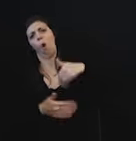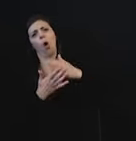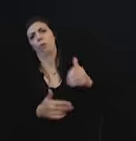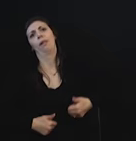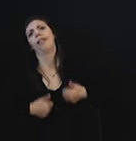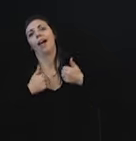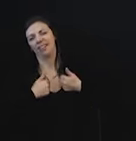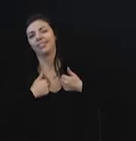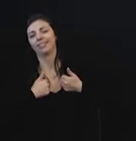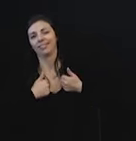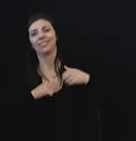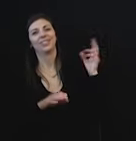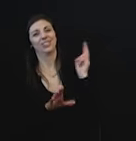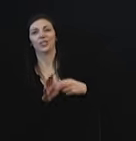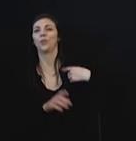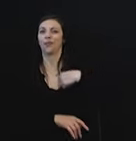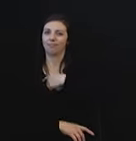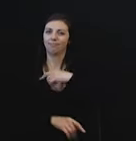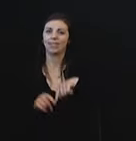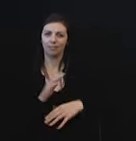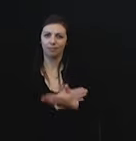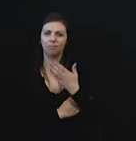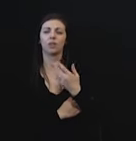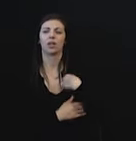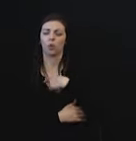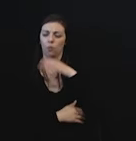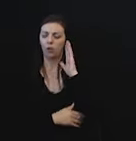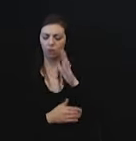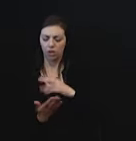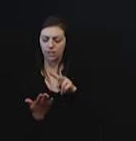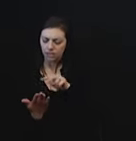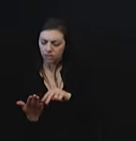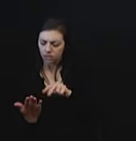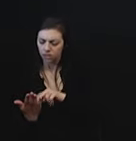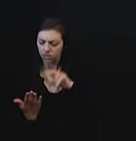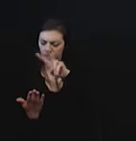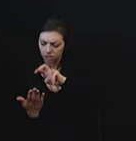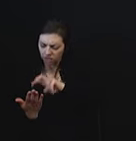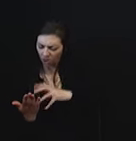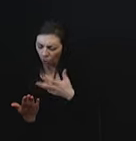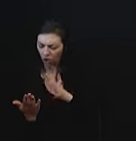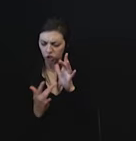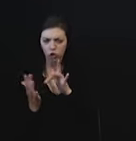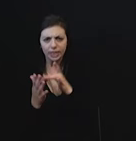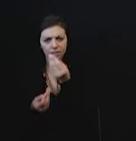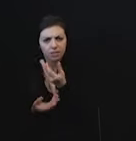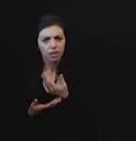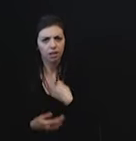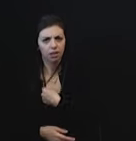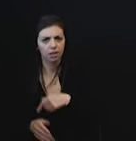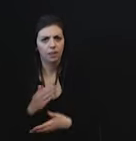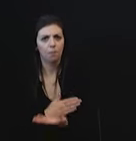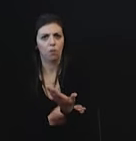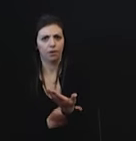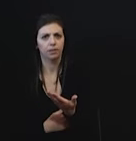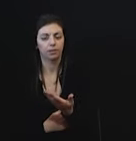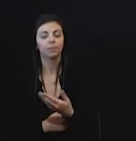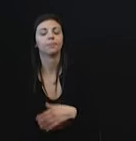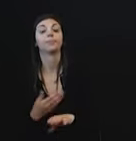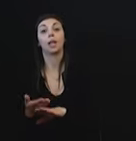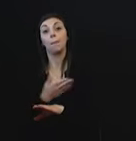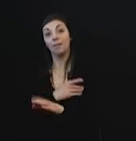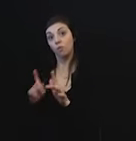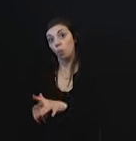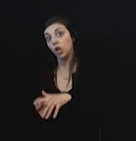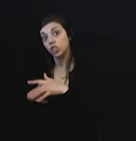morning. And we'll press in and see what Jesus has to say to us this morning. Before we get into the word, I wanted to make sure and share